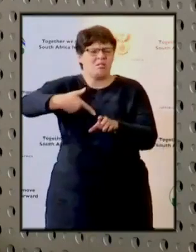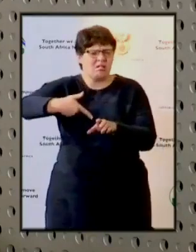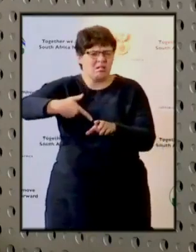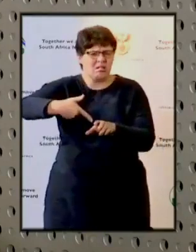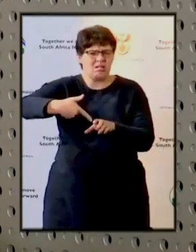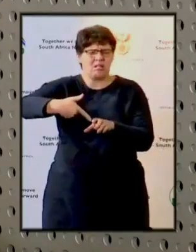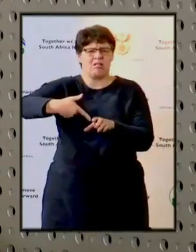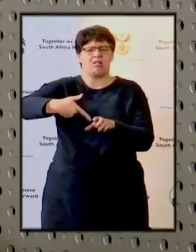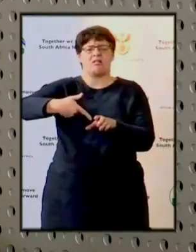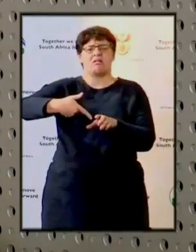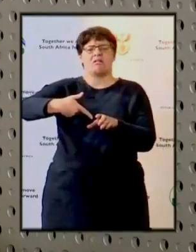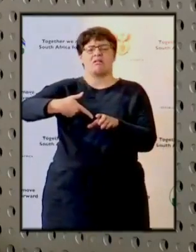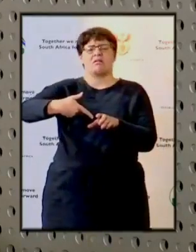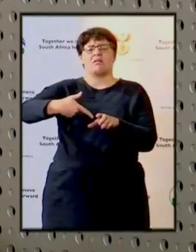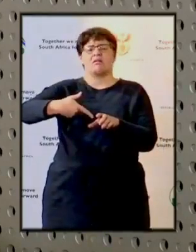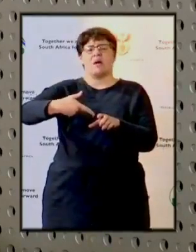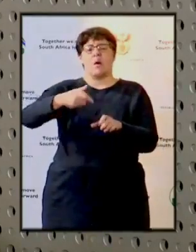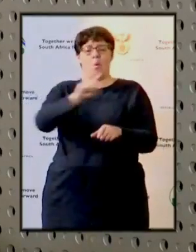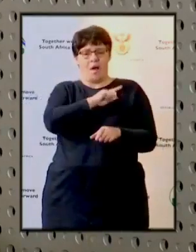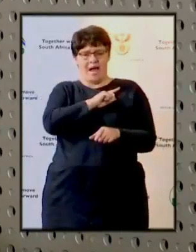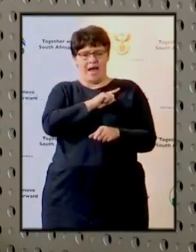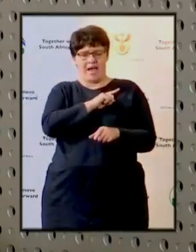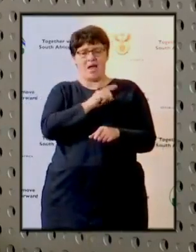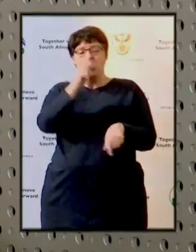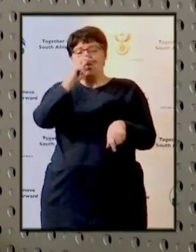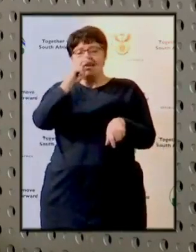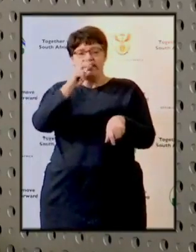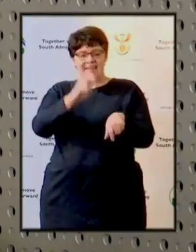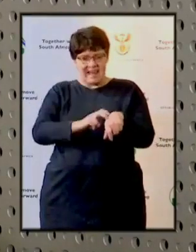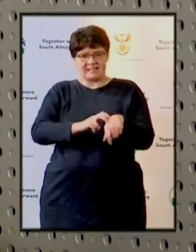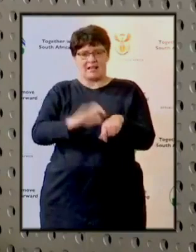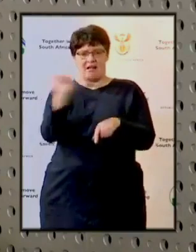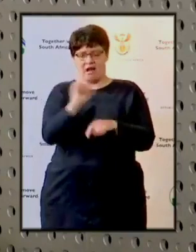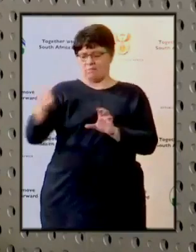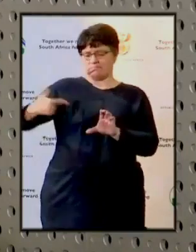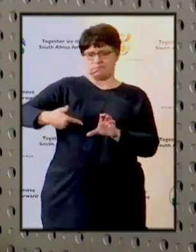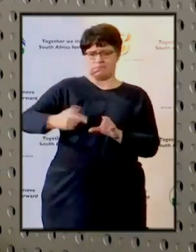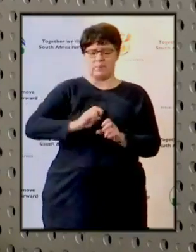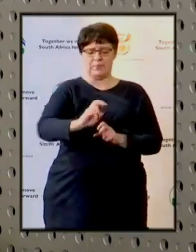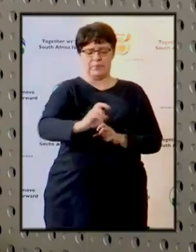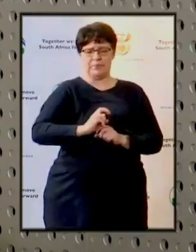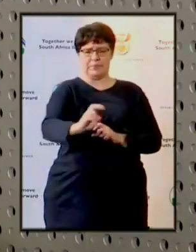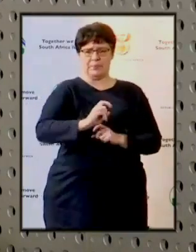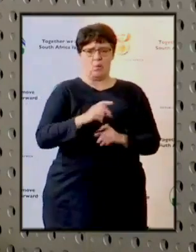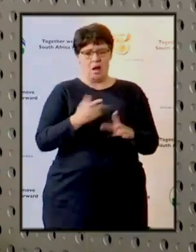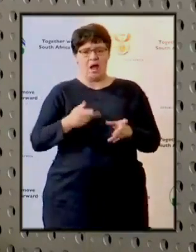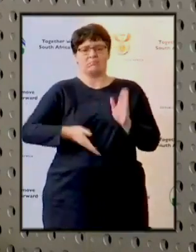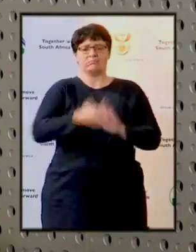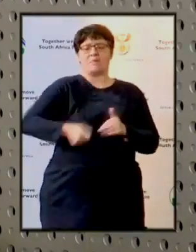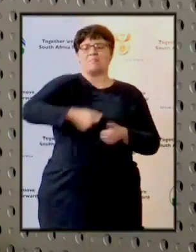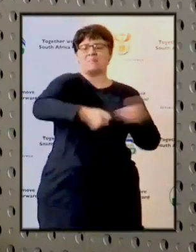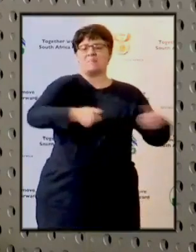There'll be more people now on the road needing fuel to go to work and more transport.